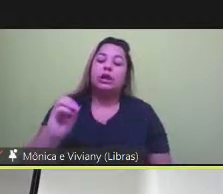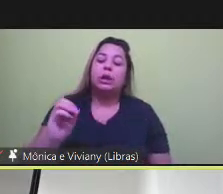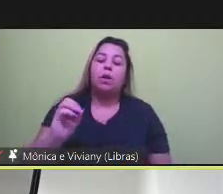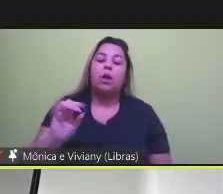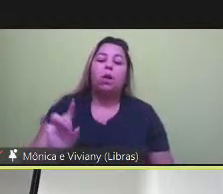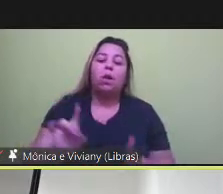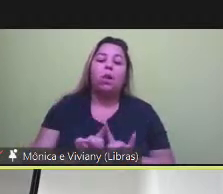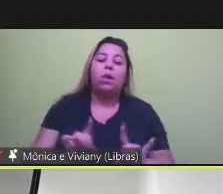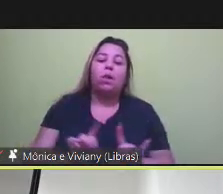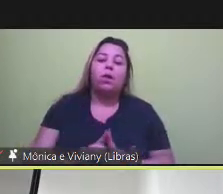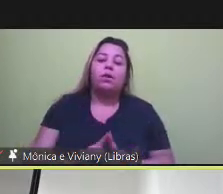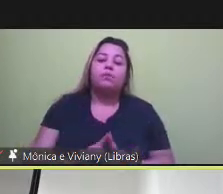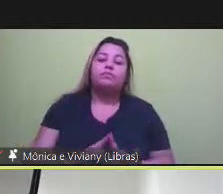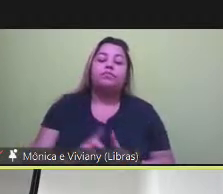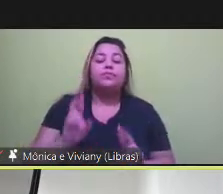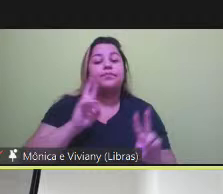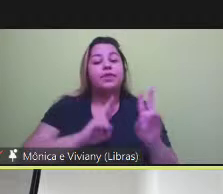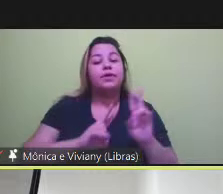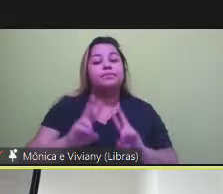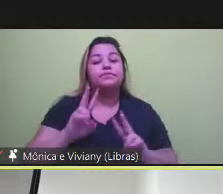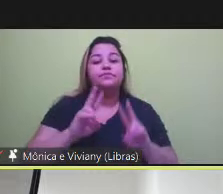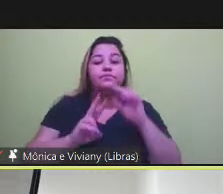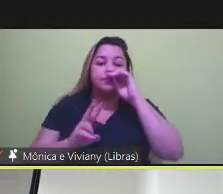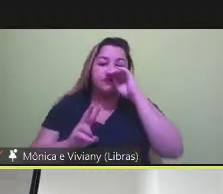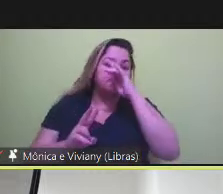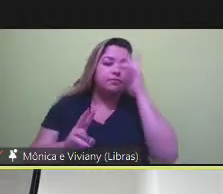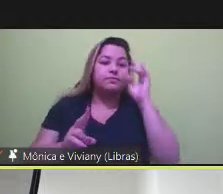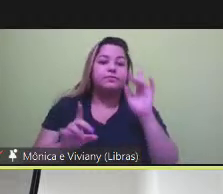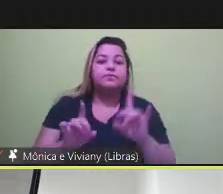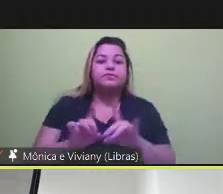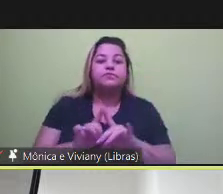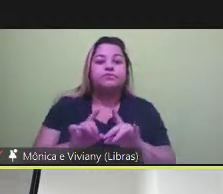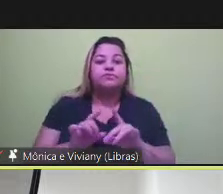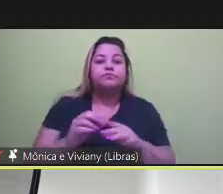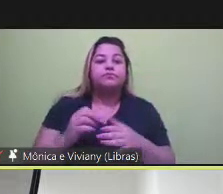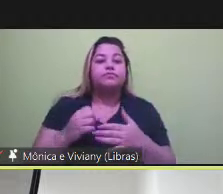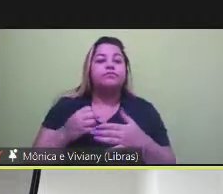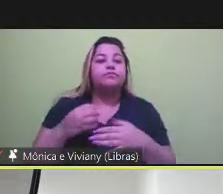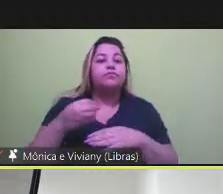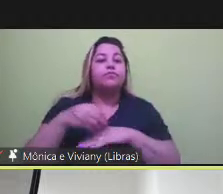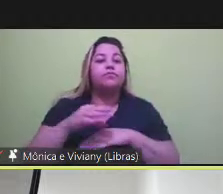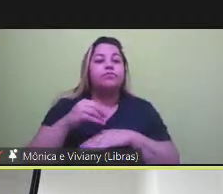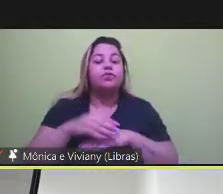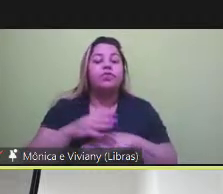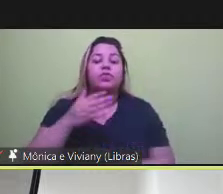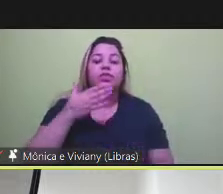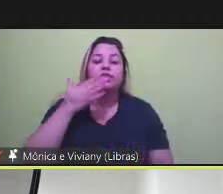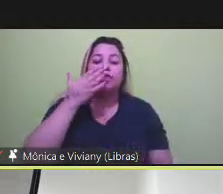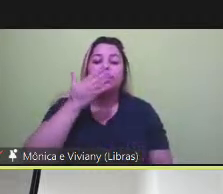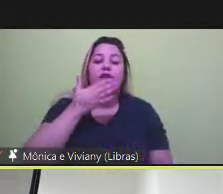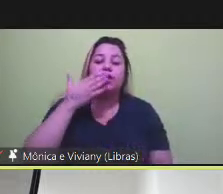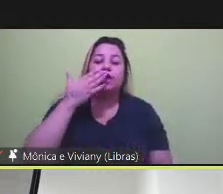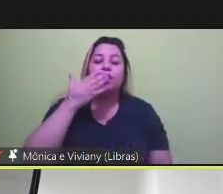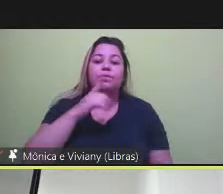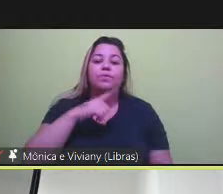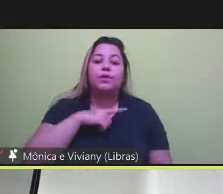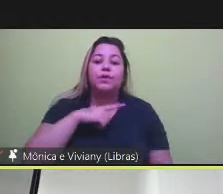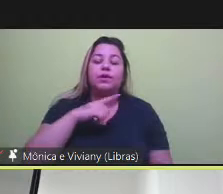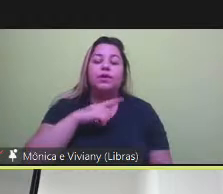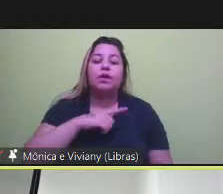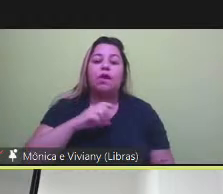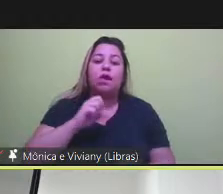that it is possible to analyze the distribution of sugary drinks concerning their